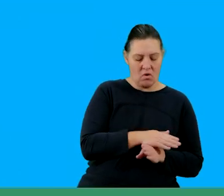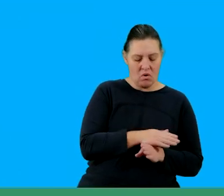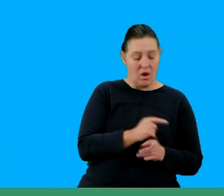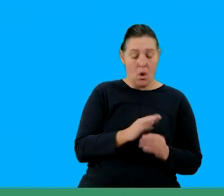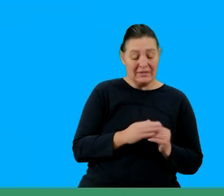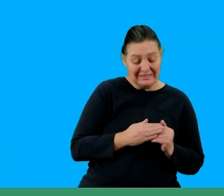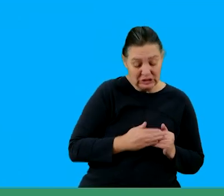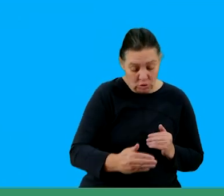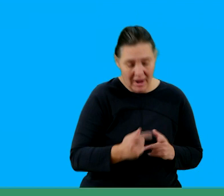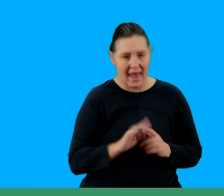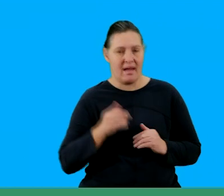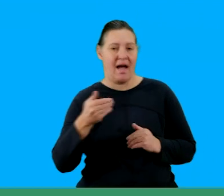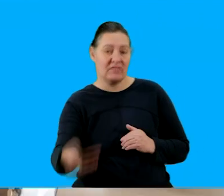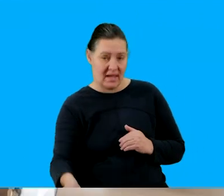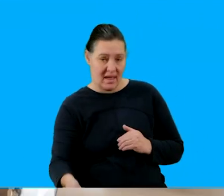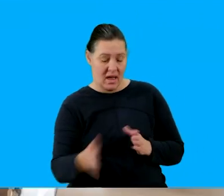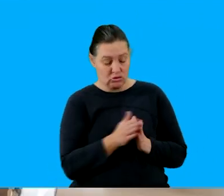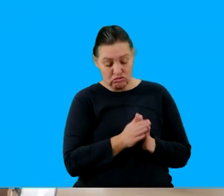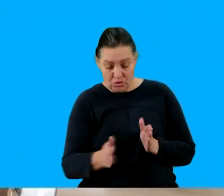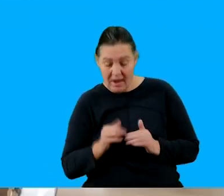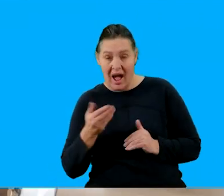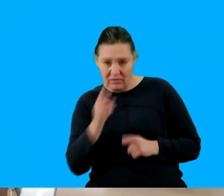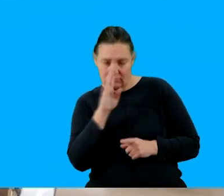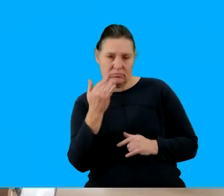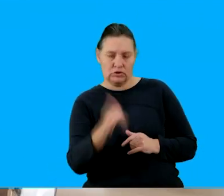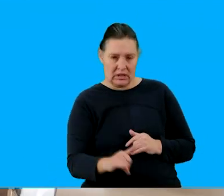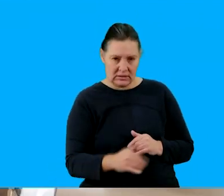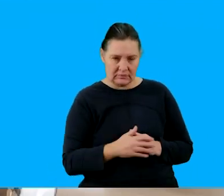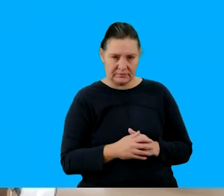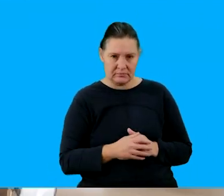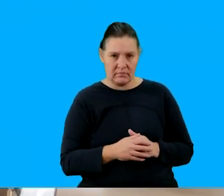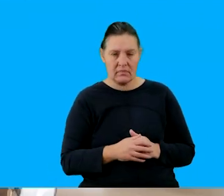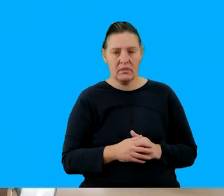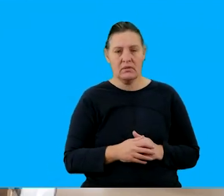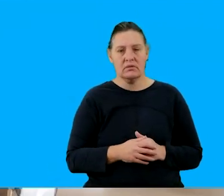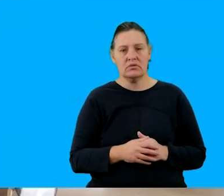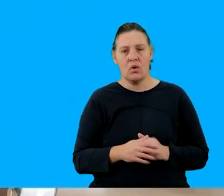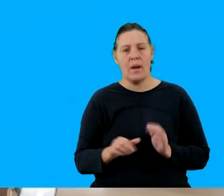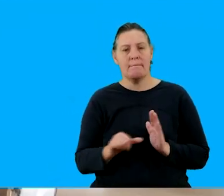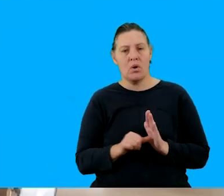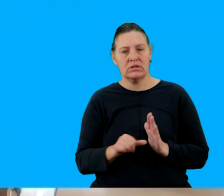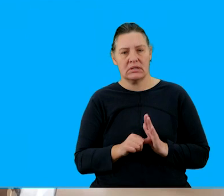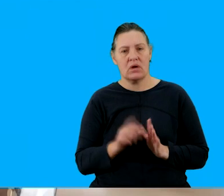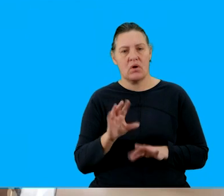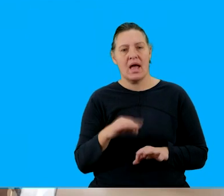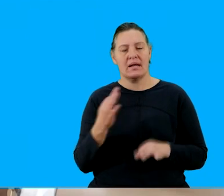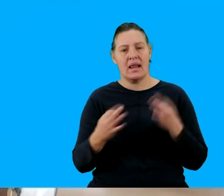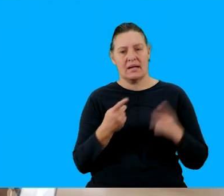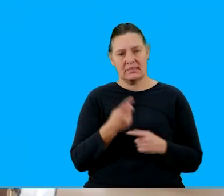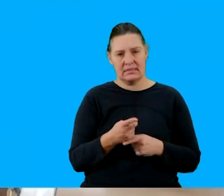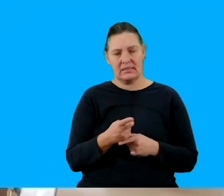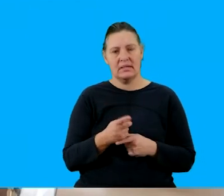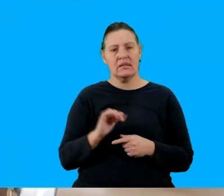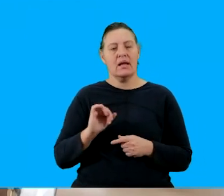after. And remember, when you're looking into a quality concept or any business studies content for that matter, it's important to